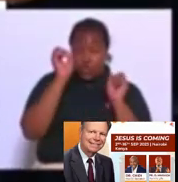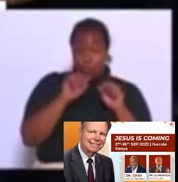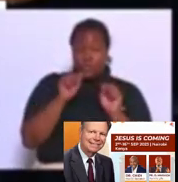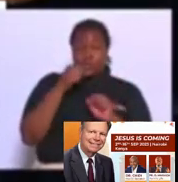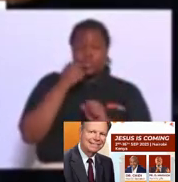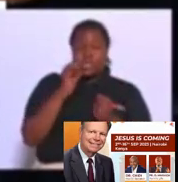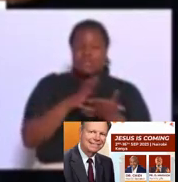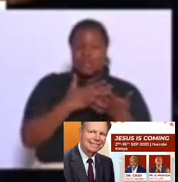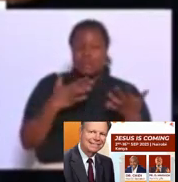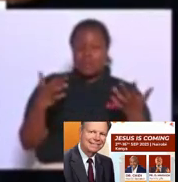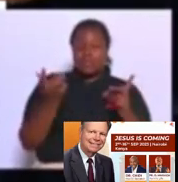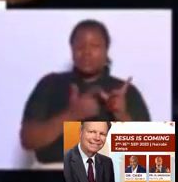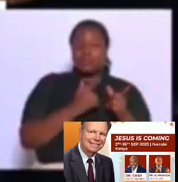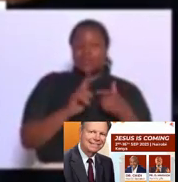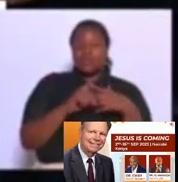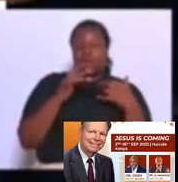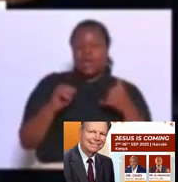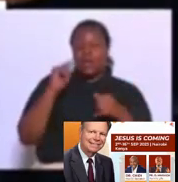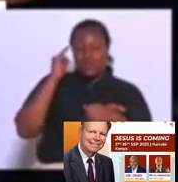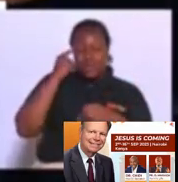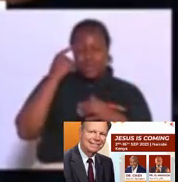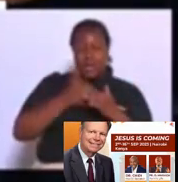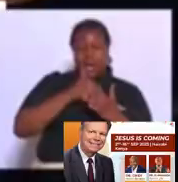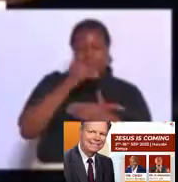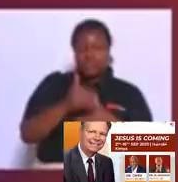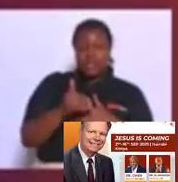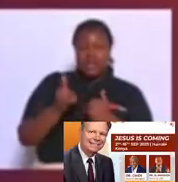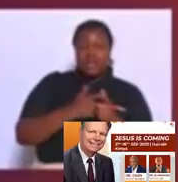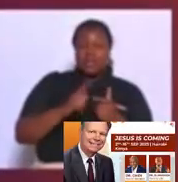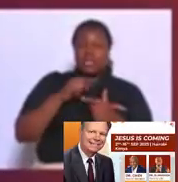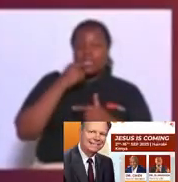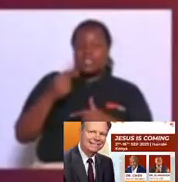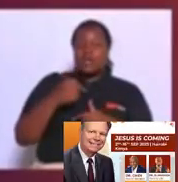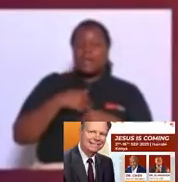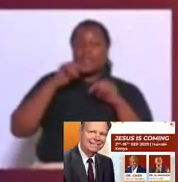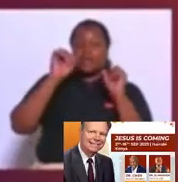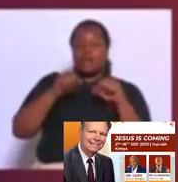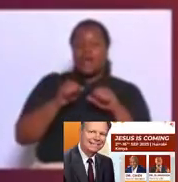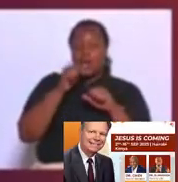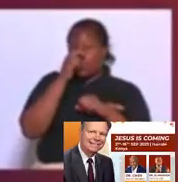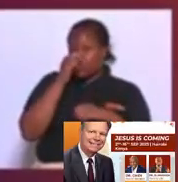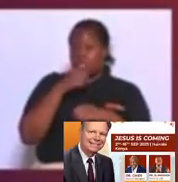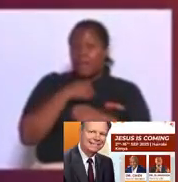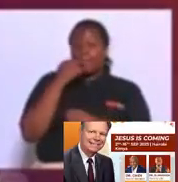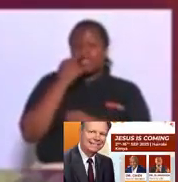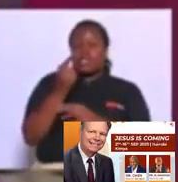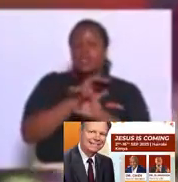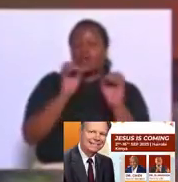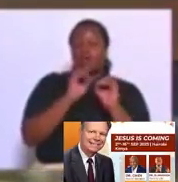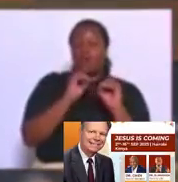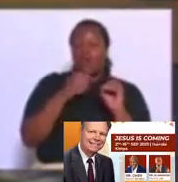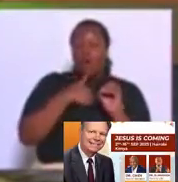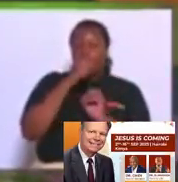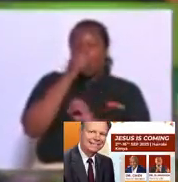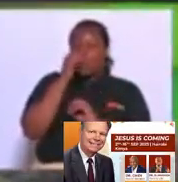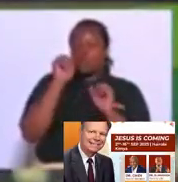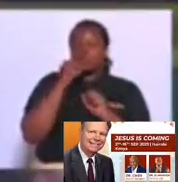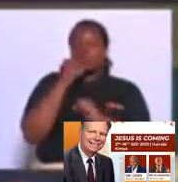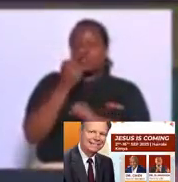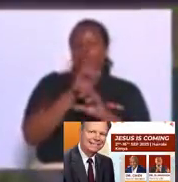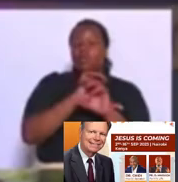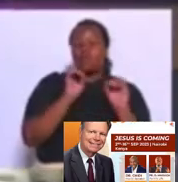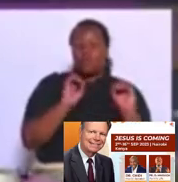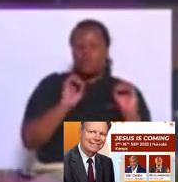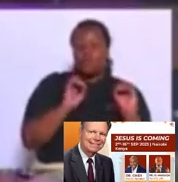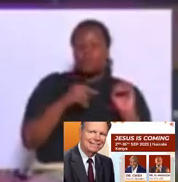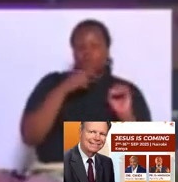something and then you think after, I wish I hadn't said that. I wish I hadn't said that. Well, if